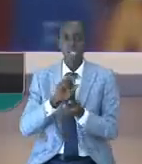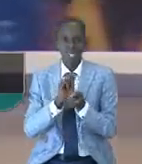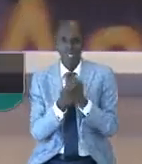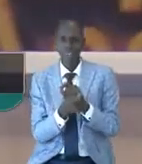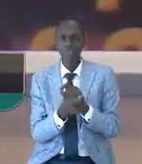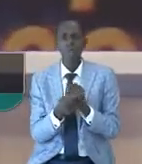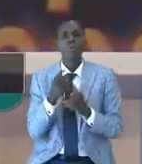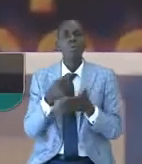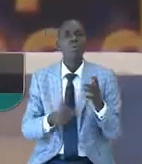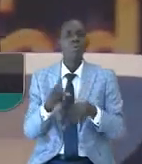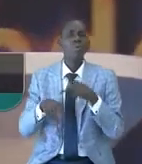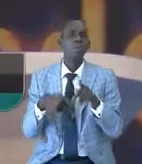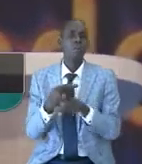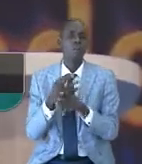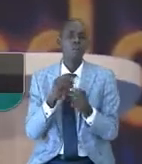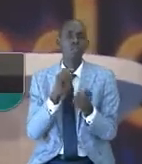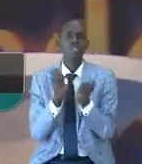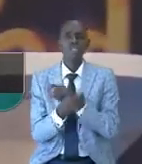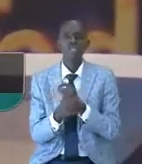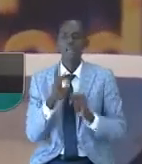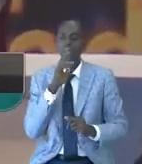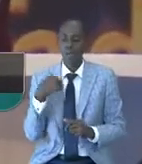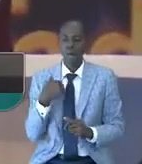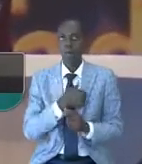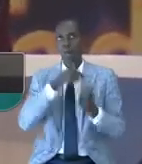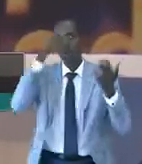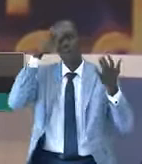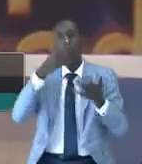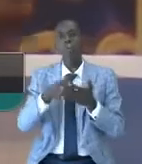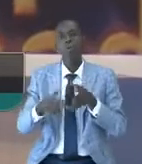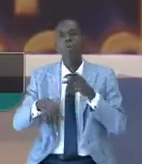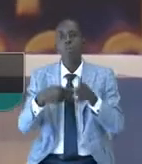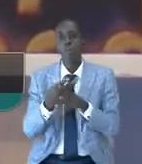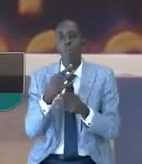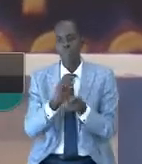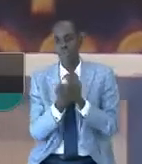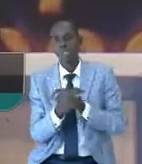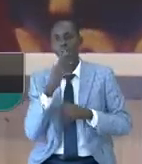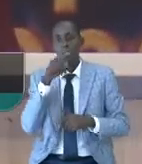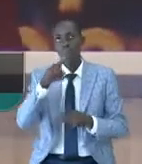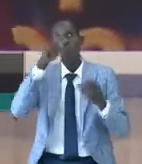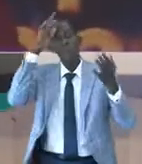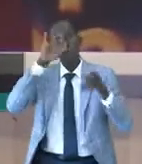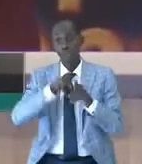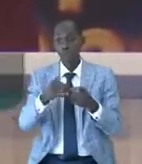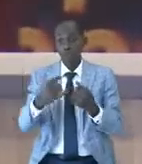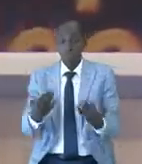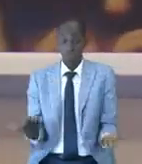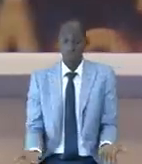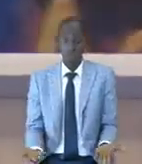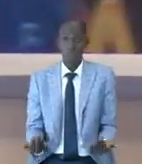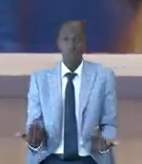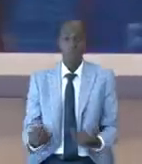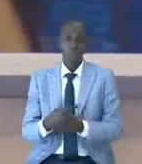of change are we expecting? What kind of change are you expecting as you come here today?